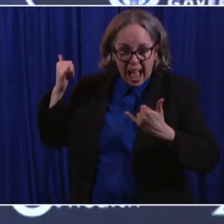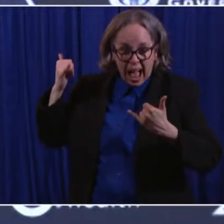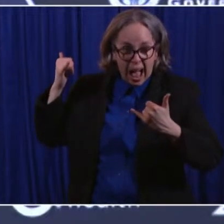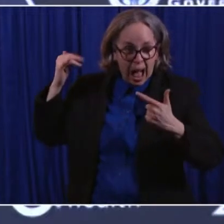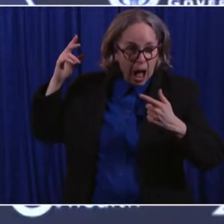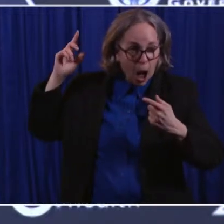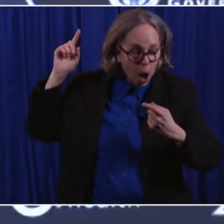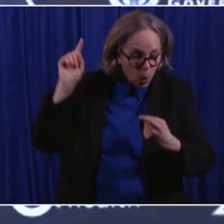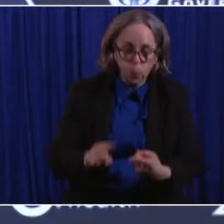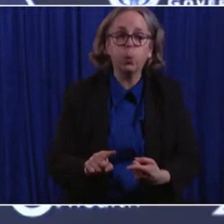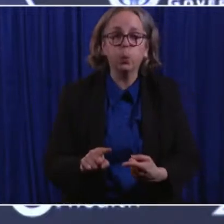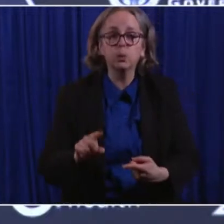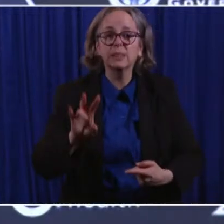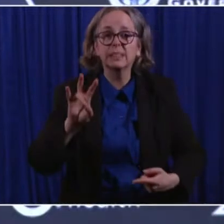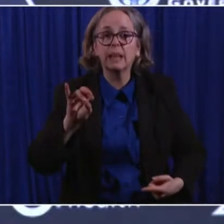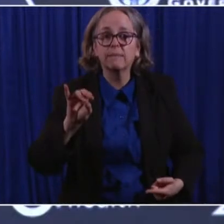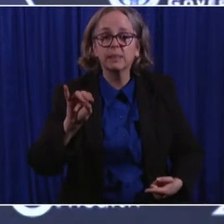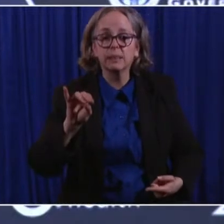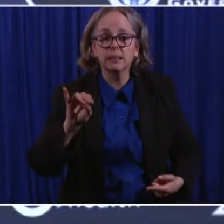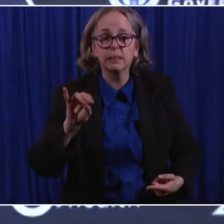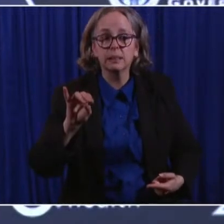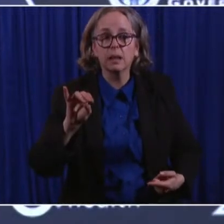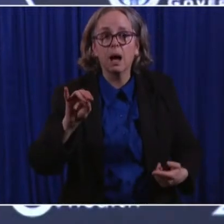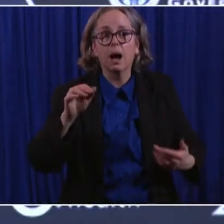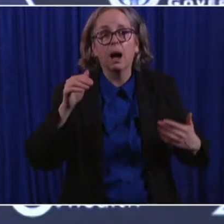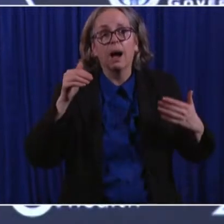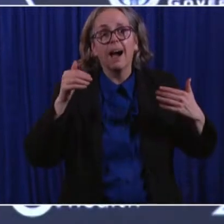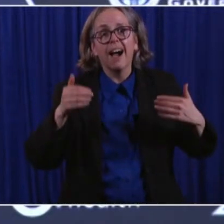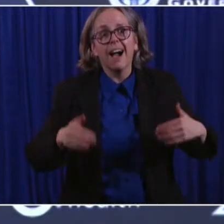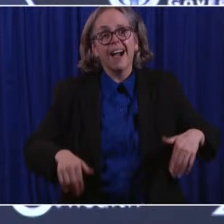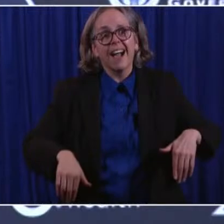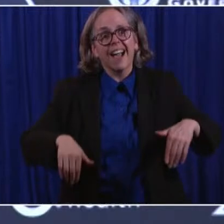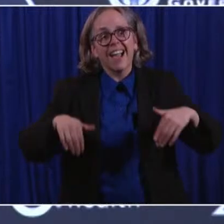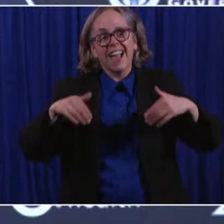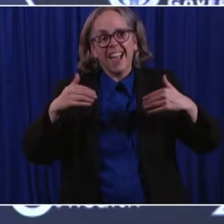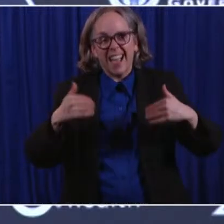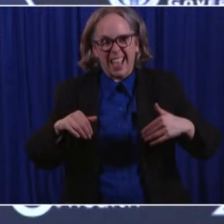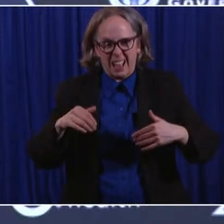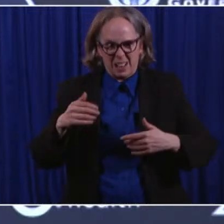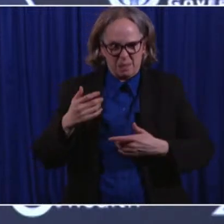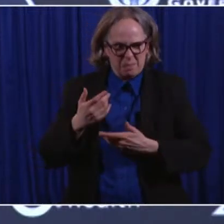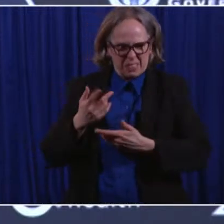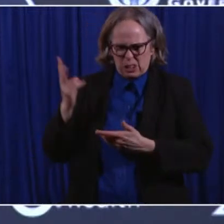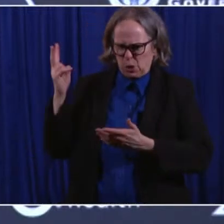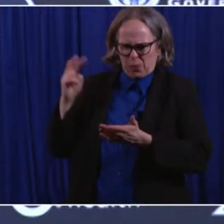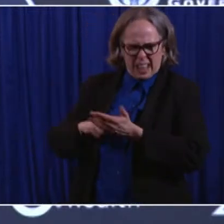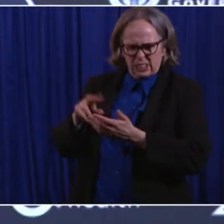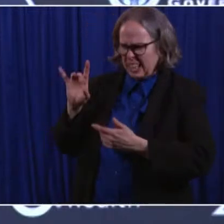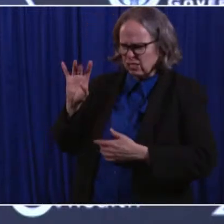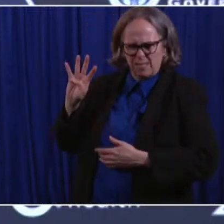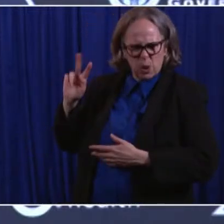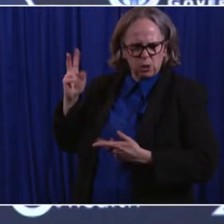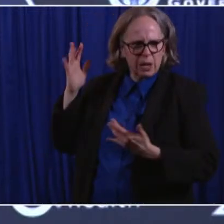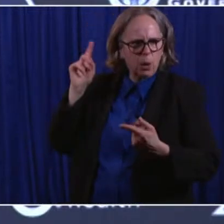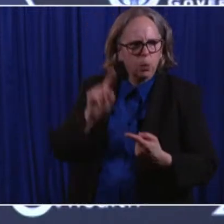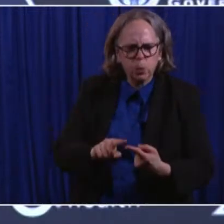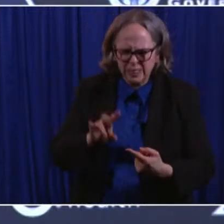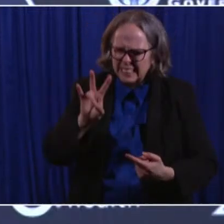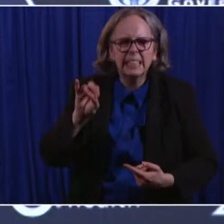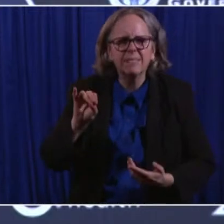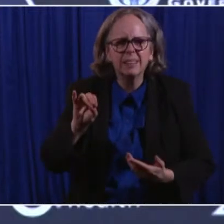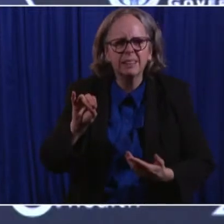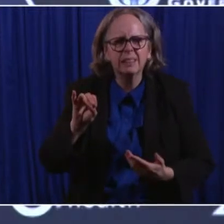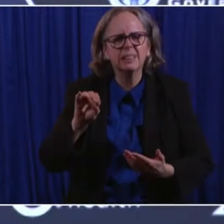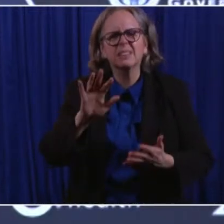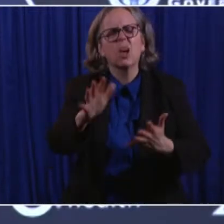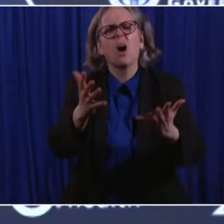over 2,800 cases per week in our nursing home now down to 70. And obviously, we're